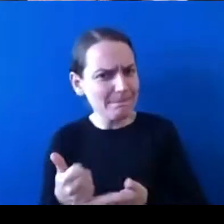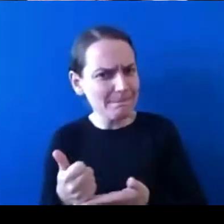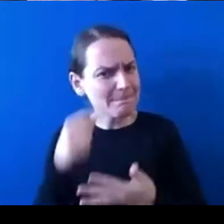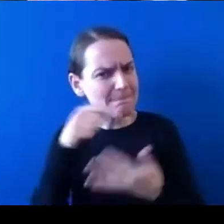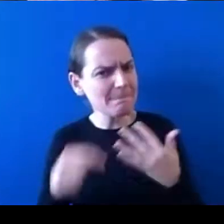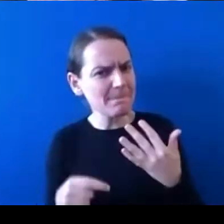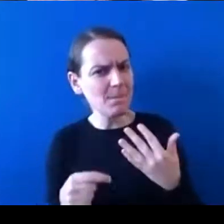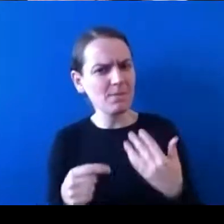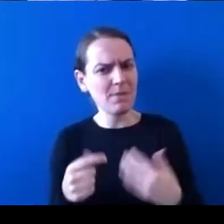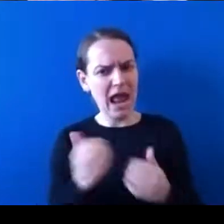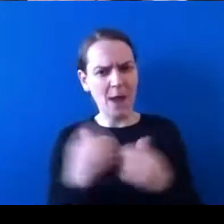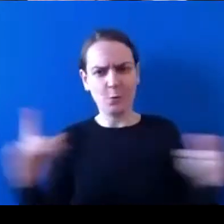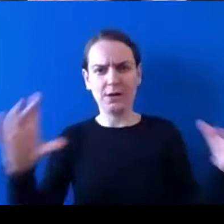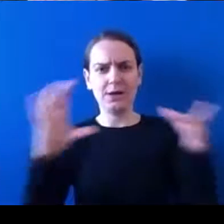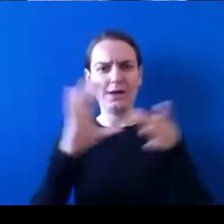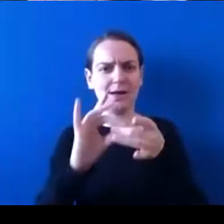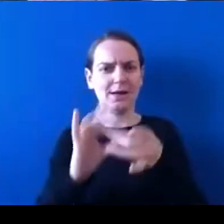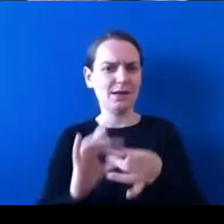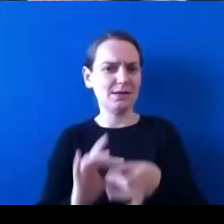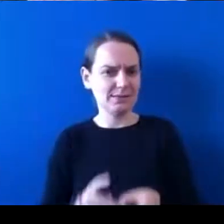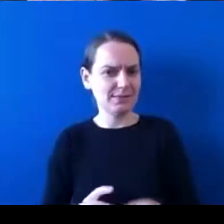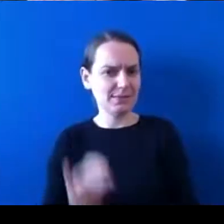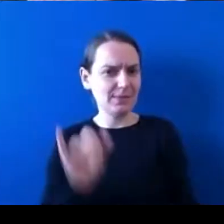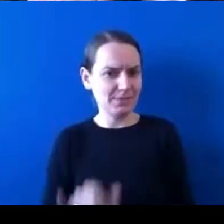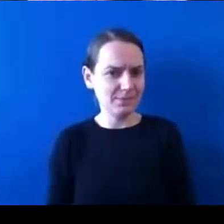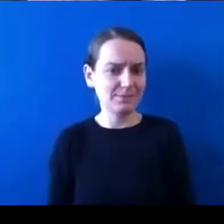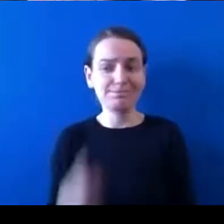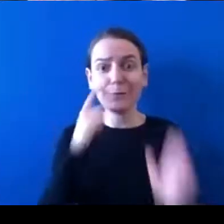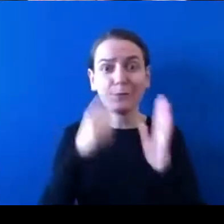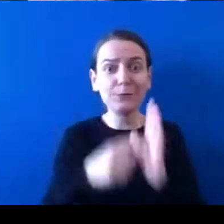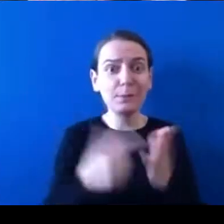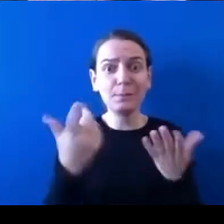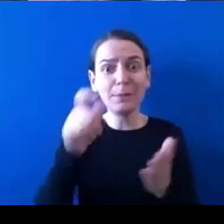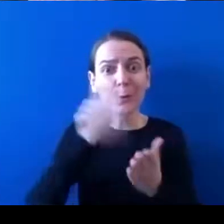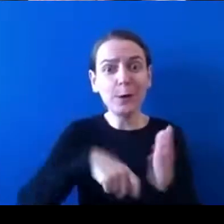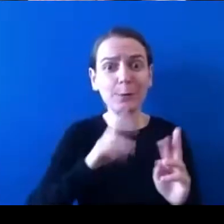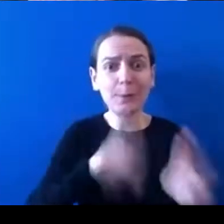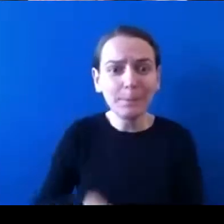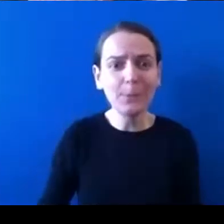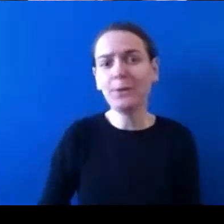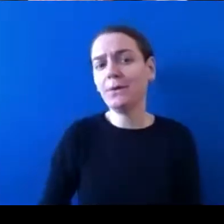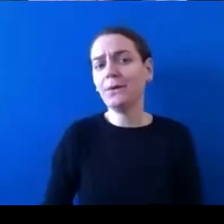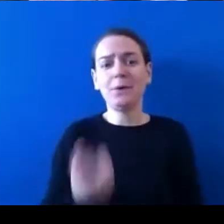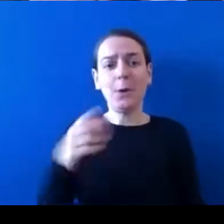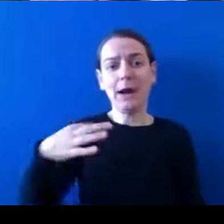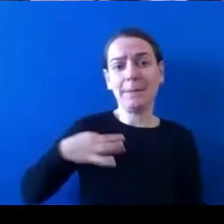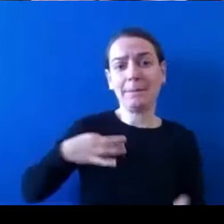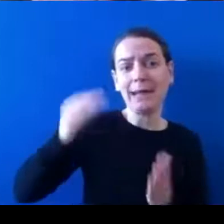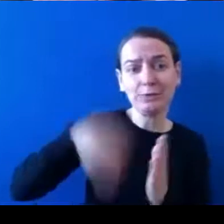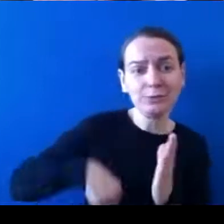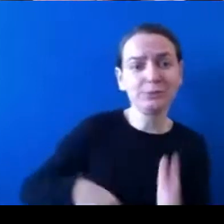and just general writing for college. You will still have to use math, but not probably